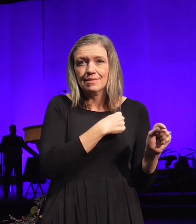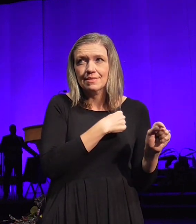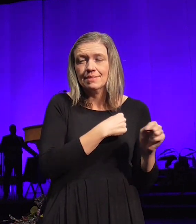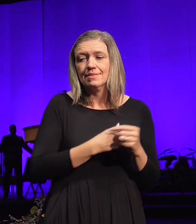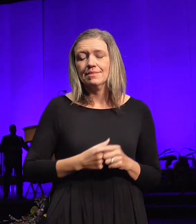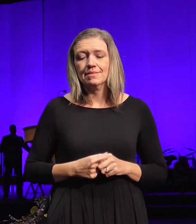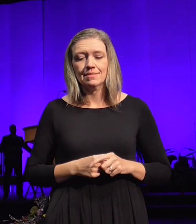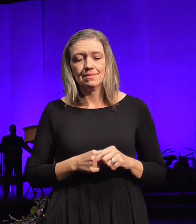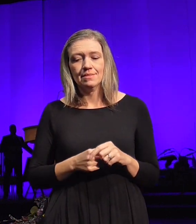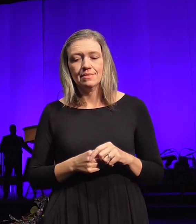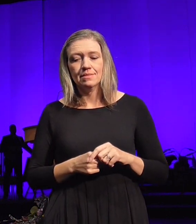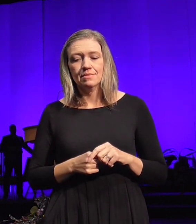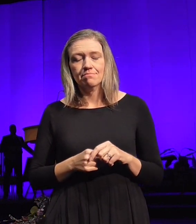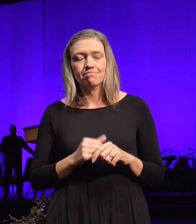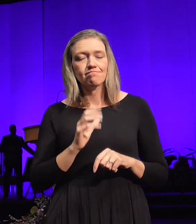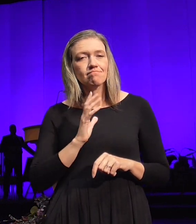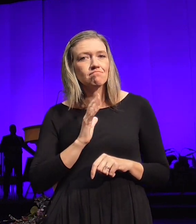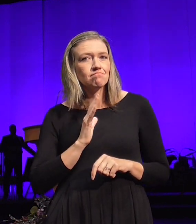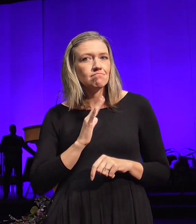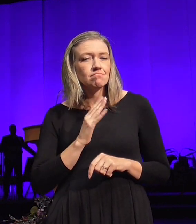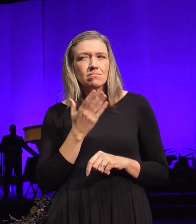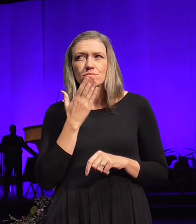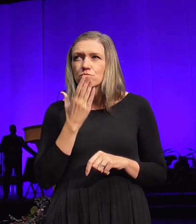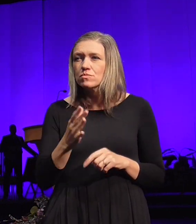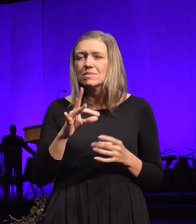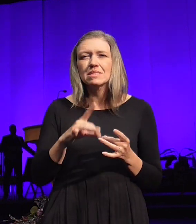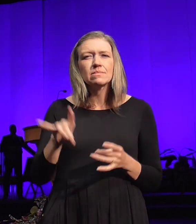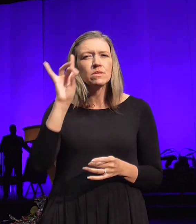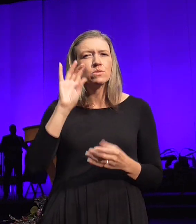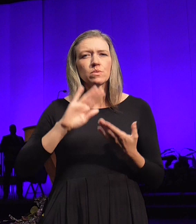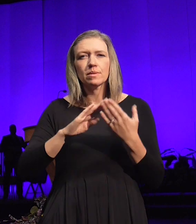And how good it is to be in spiritual community this morning,